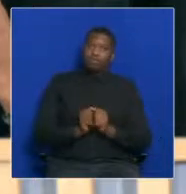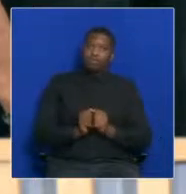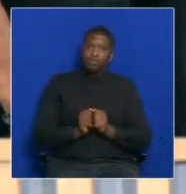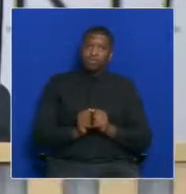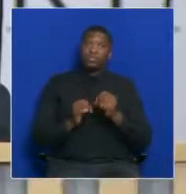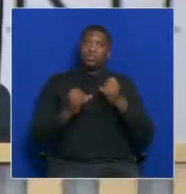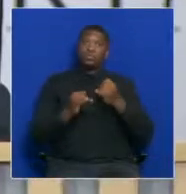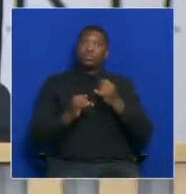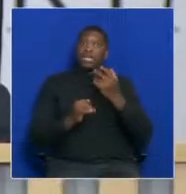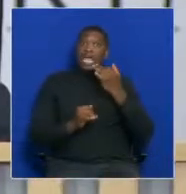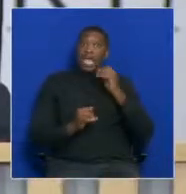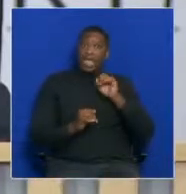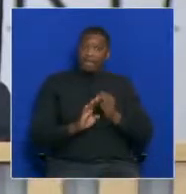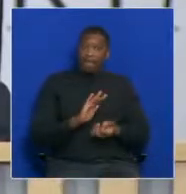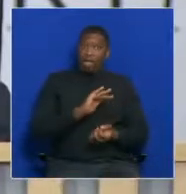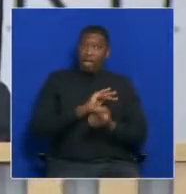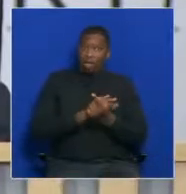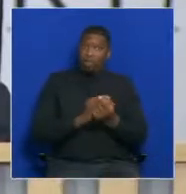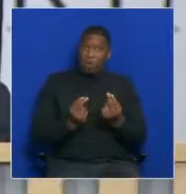of your position.